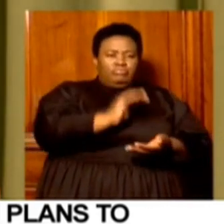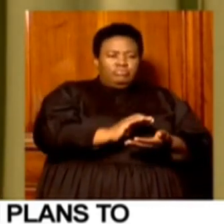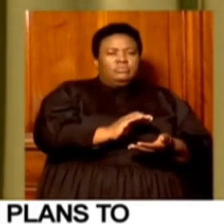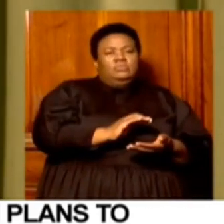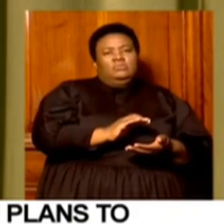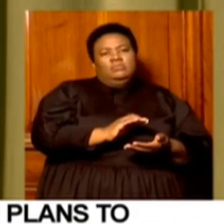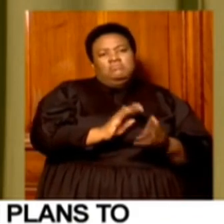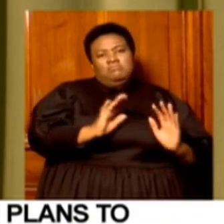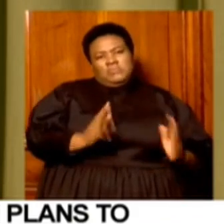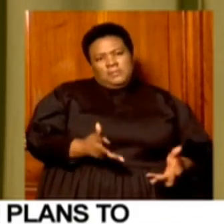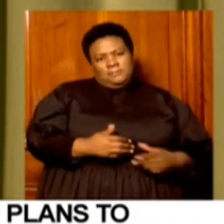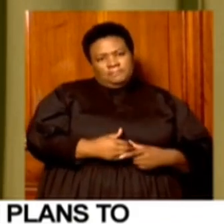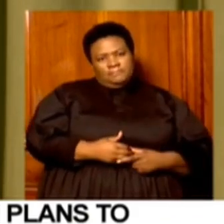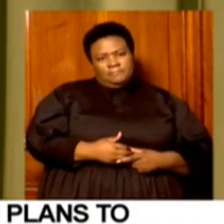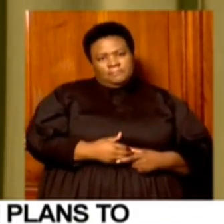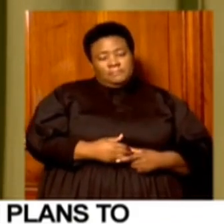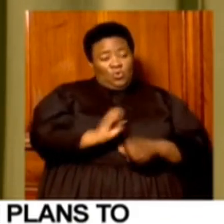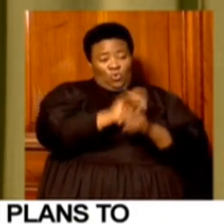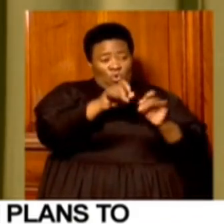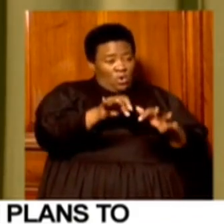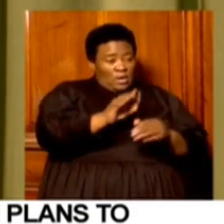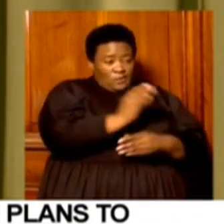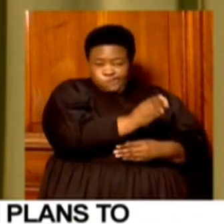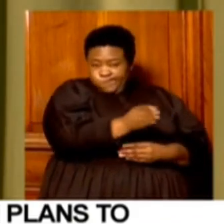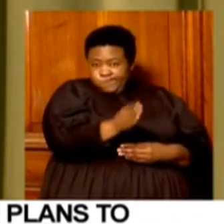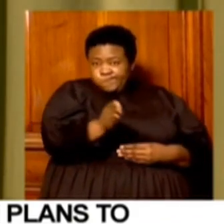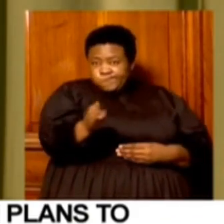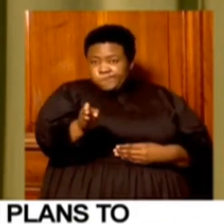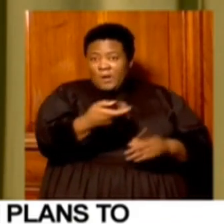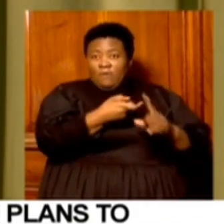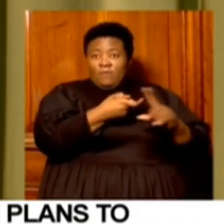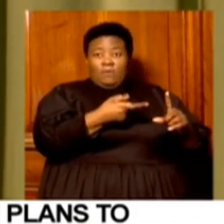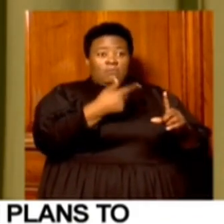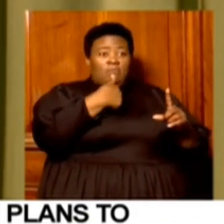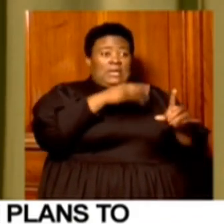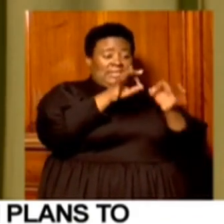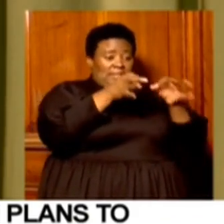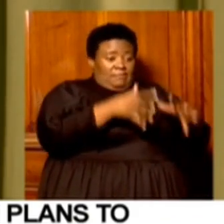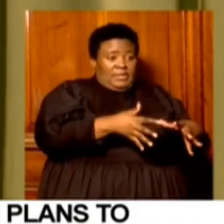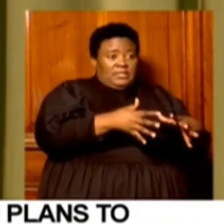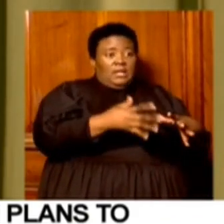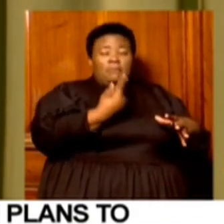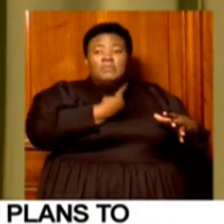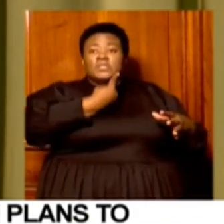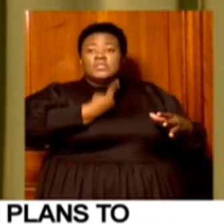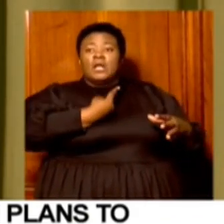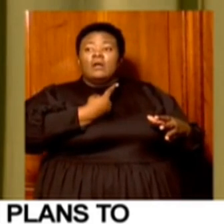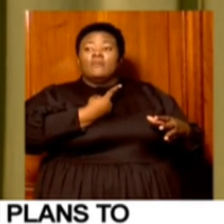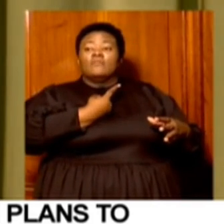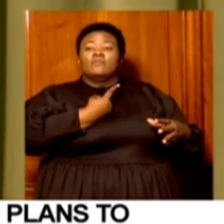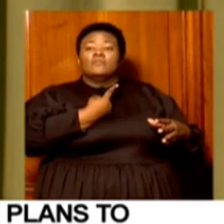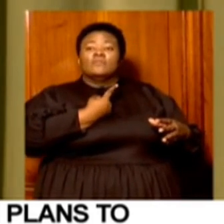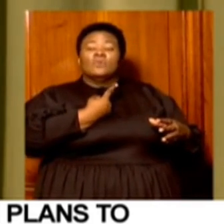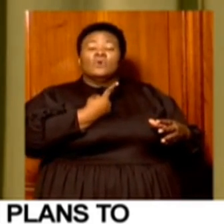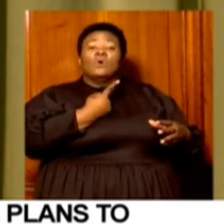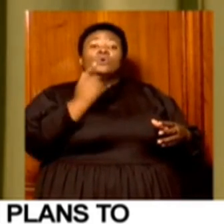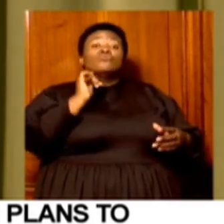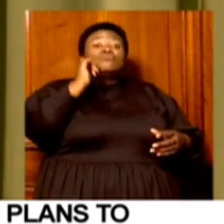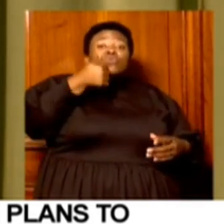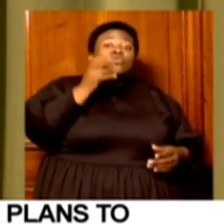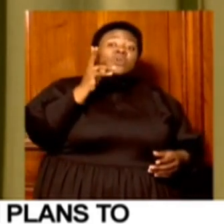here. You know, from the interpreter to myself, tomorrow ngava kuthiwa anvuki